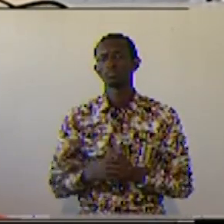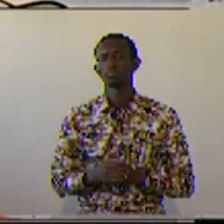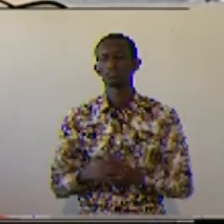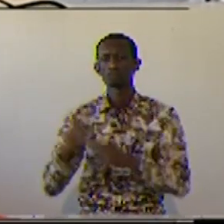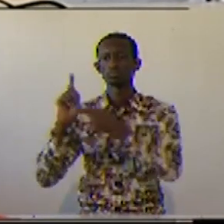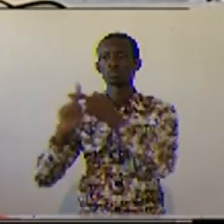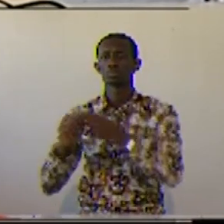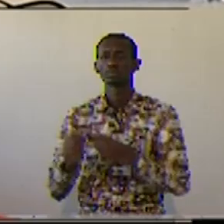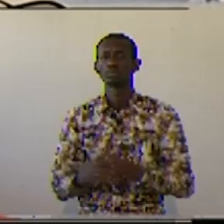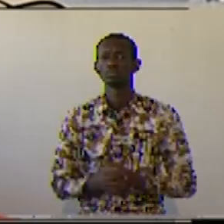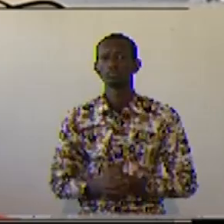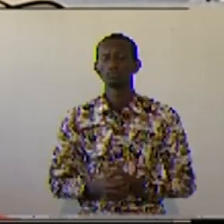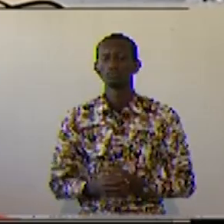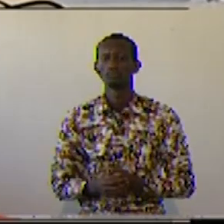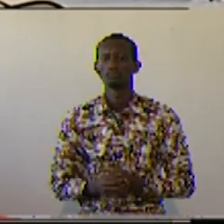plus